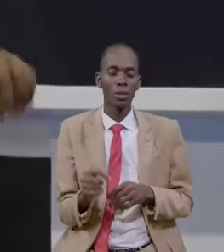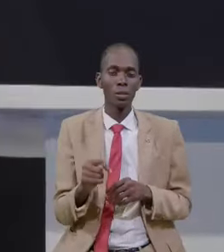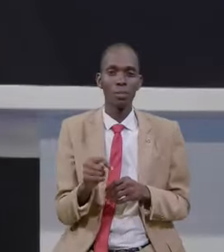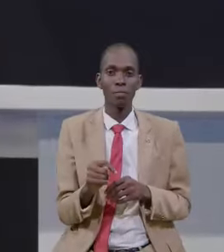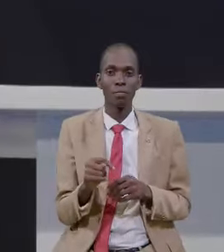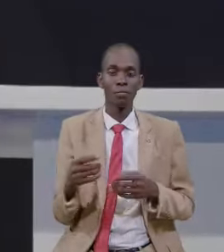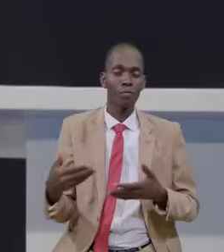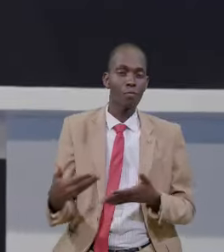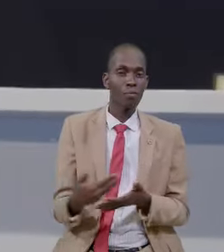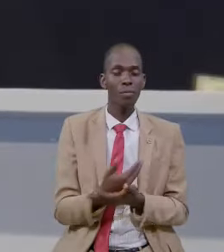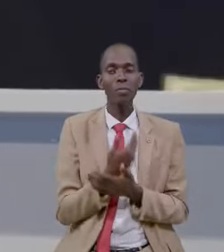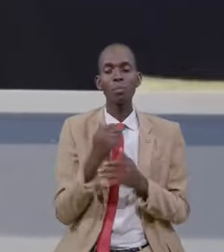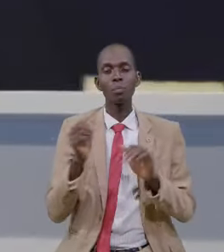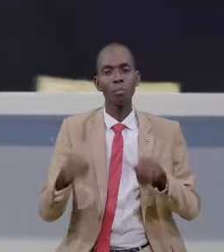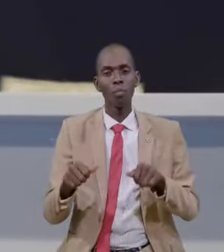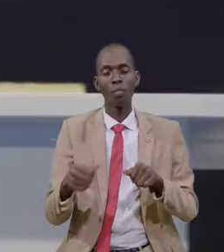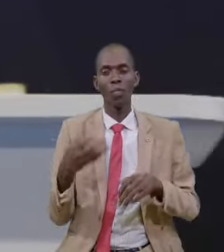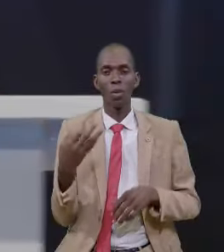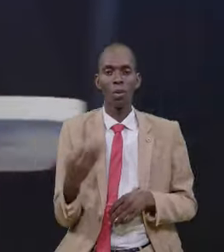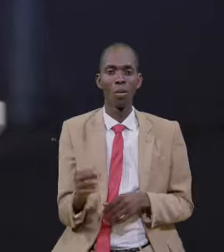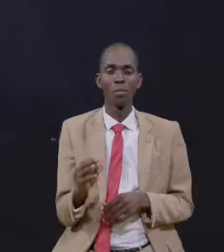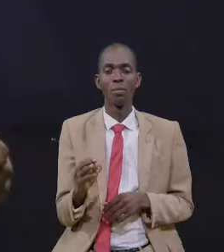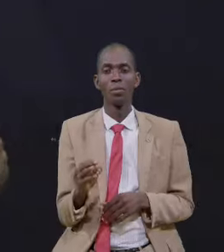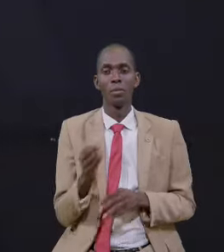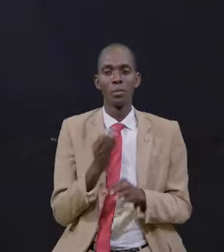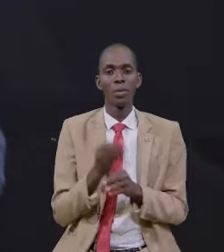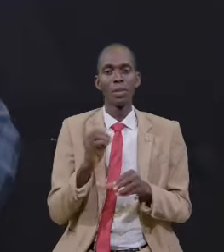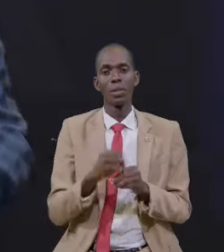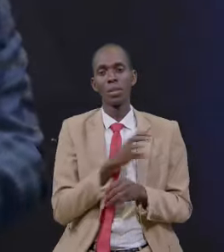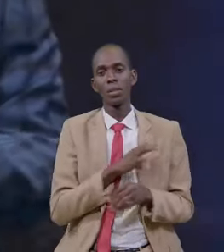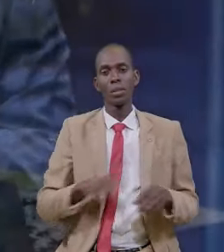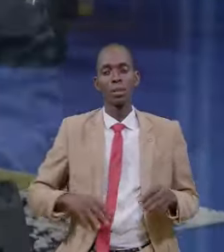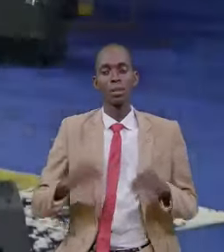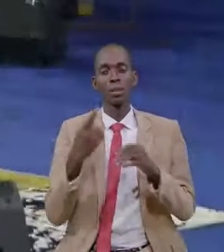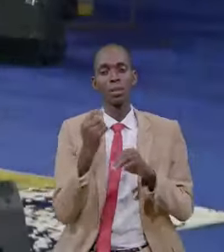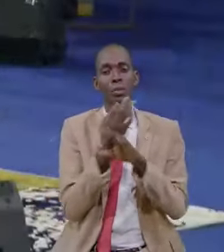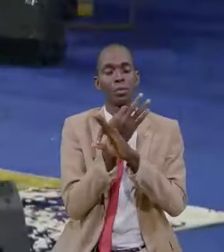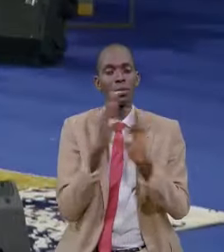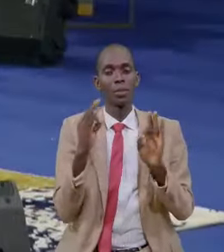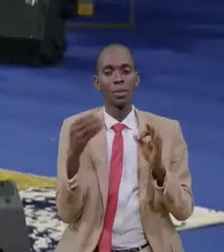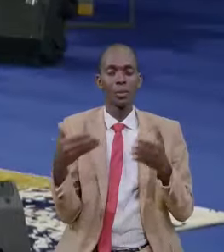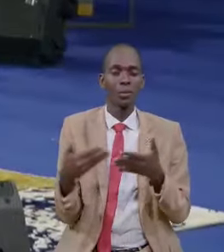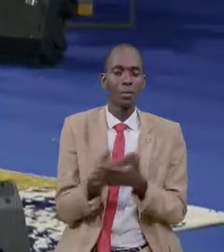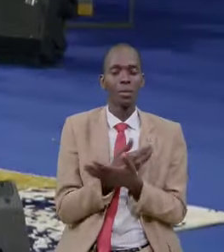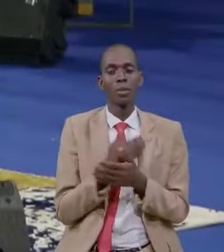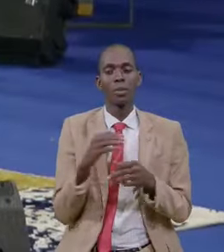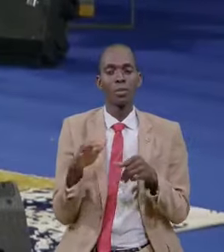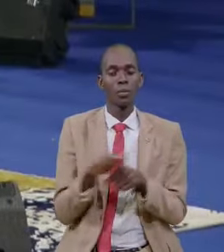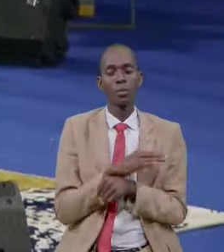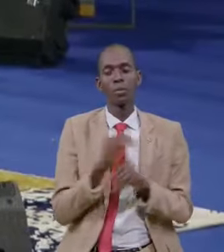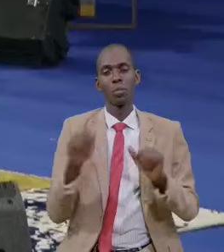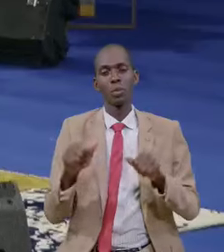possibilities of faith in Christ. We're looking at Mark chapter 9, verse